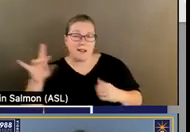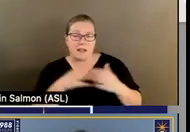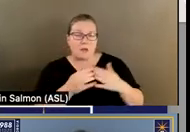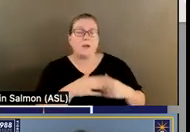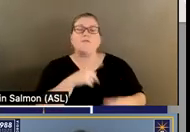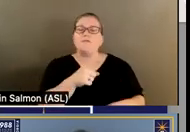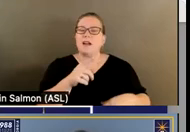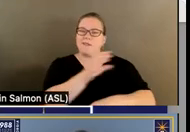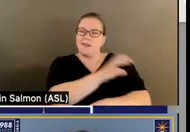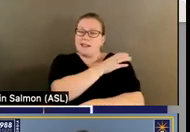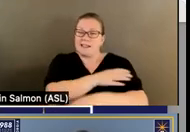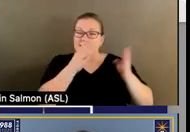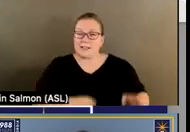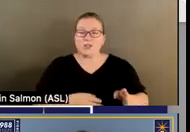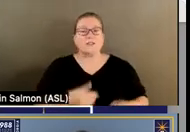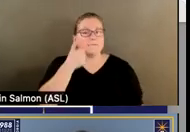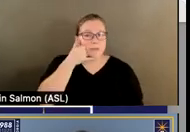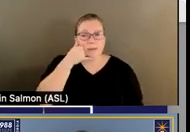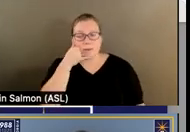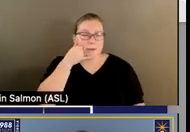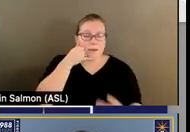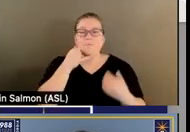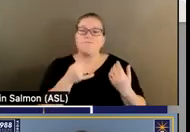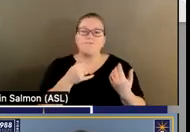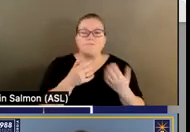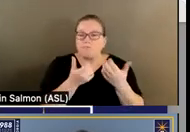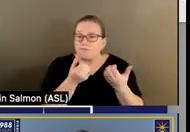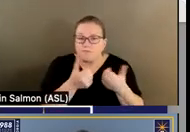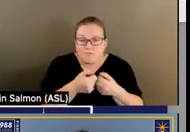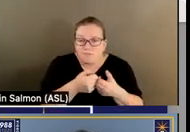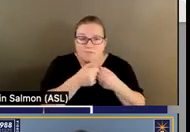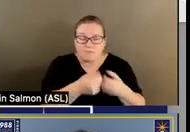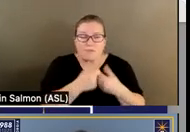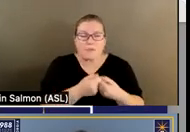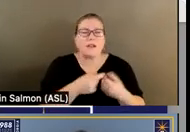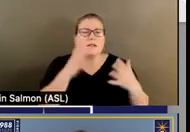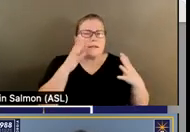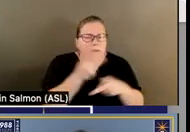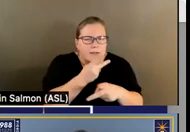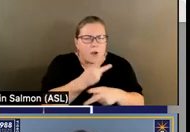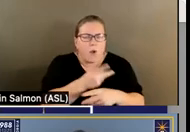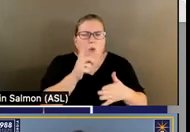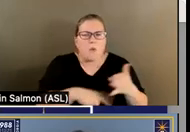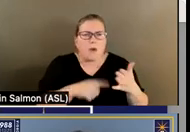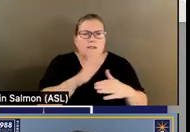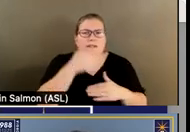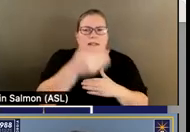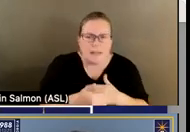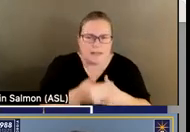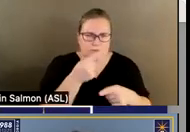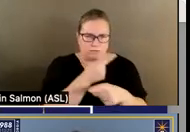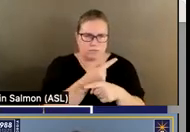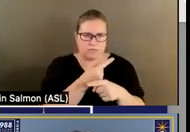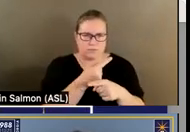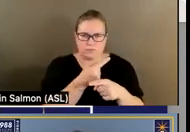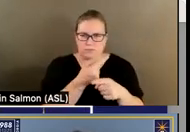an assessment. They determine what's going on with the person, and then they quickly work to determine what's the next appropriate step. As